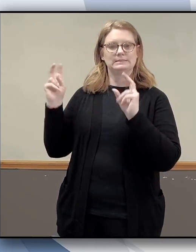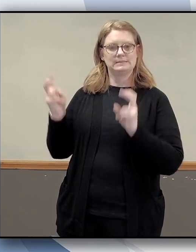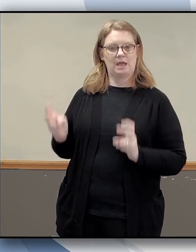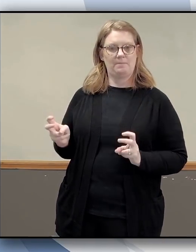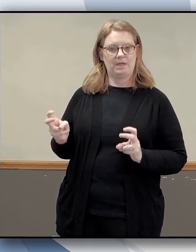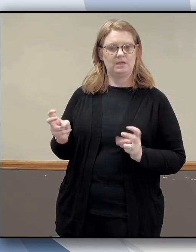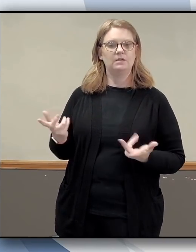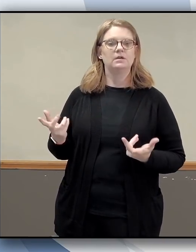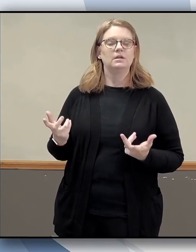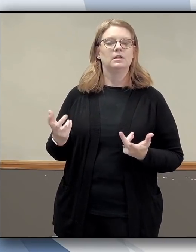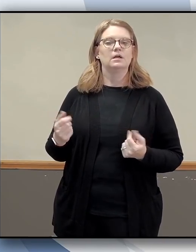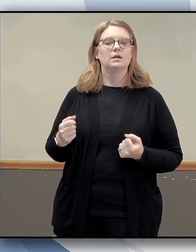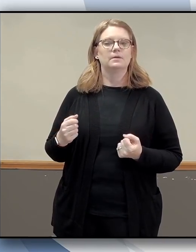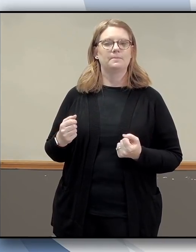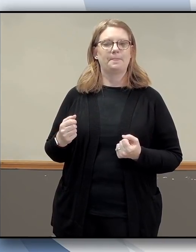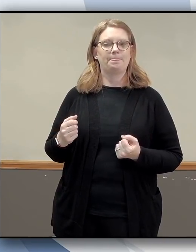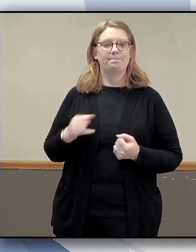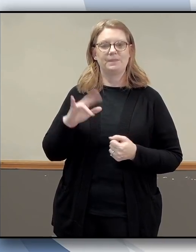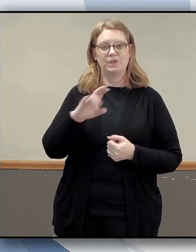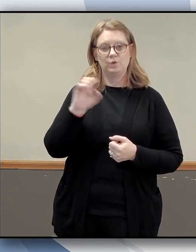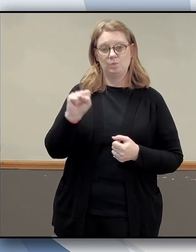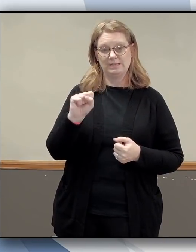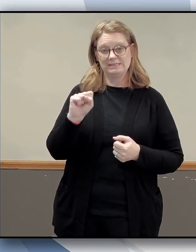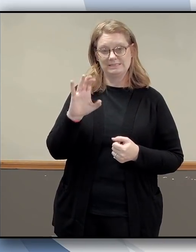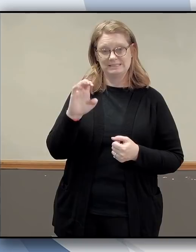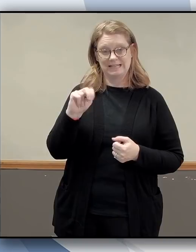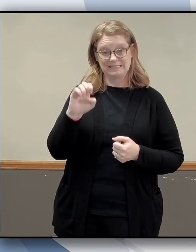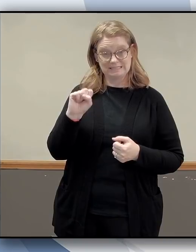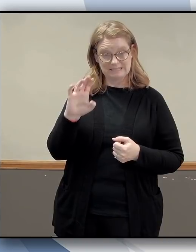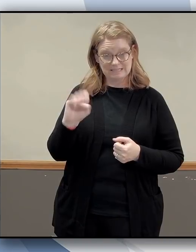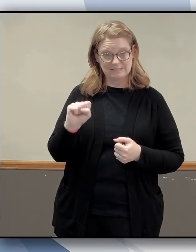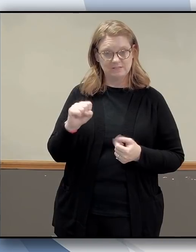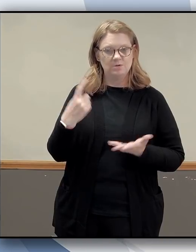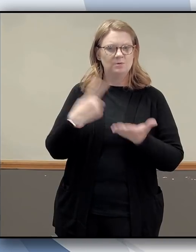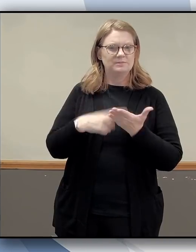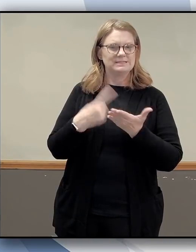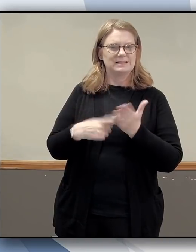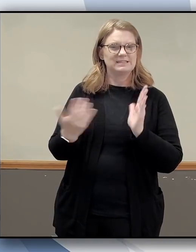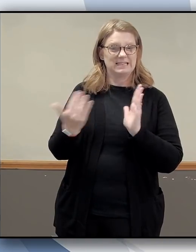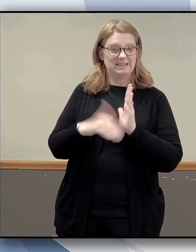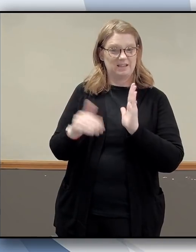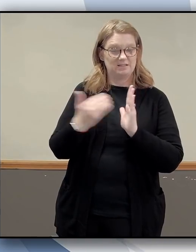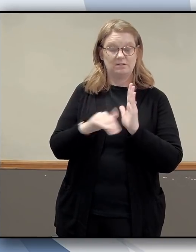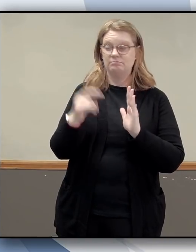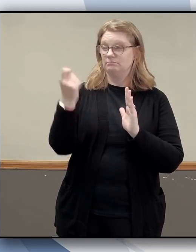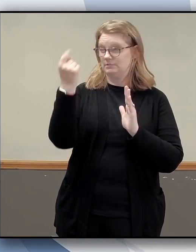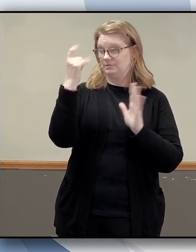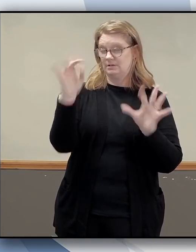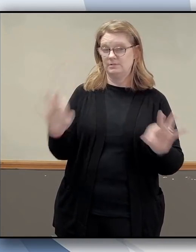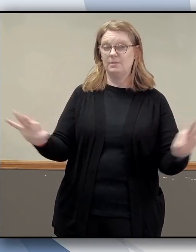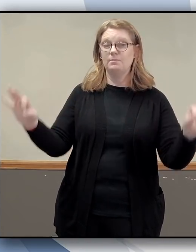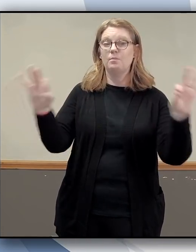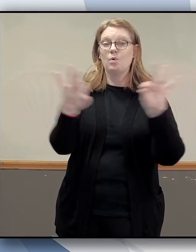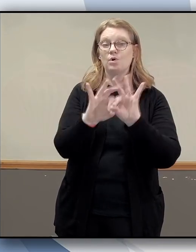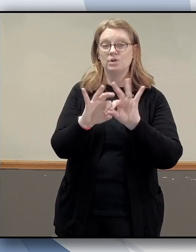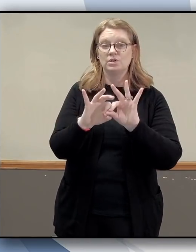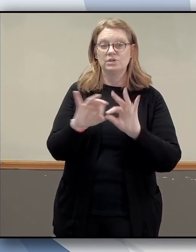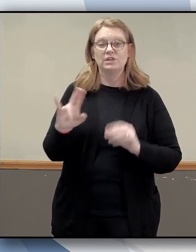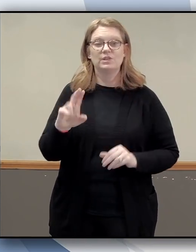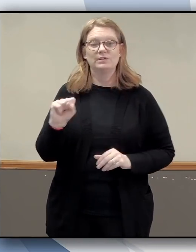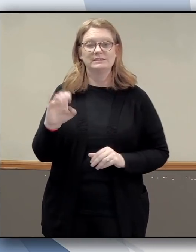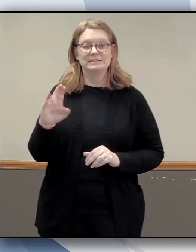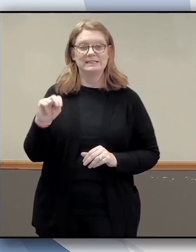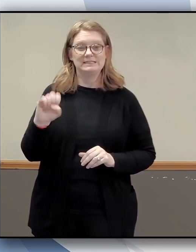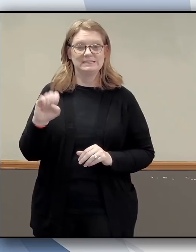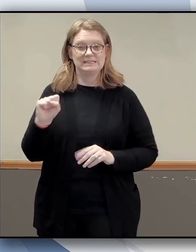of you may have heard, the U.S. Census. We've talked about it here frequently, how important it is, but the U.S. Census is ending